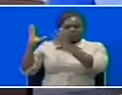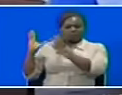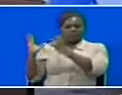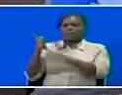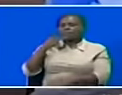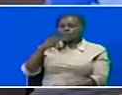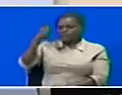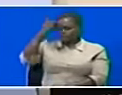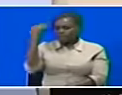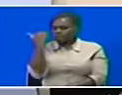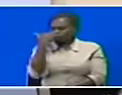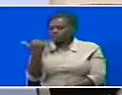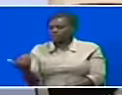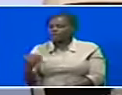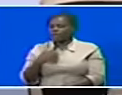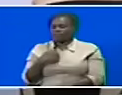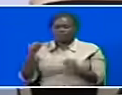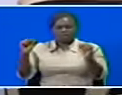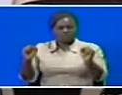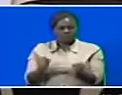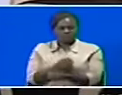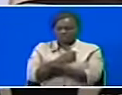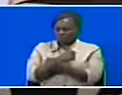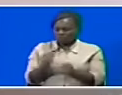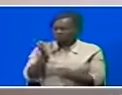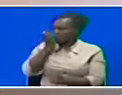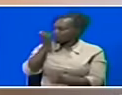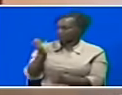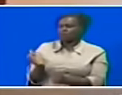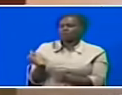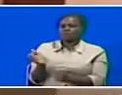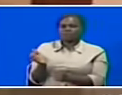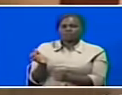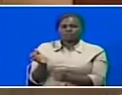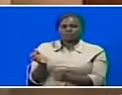with autistic children bear cannot be overstated.